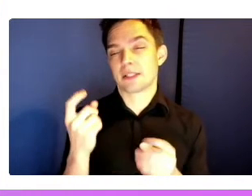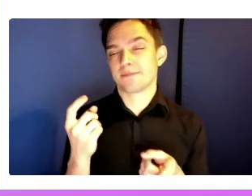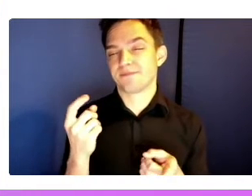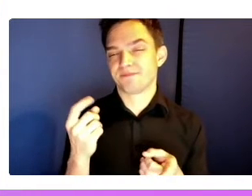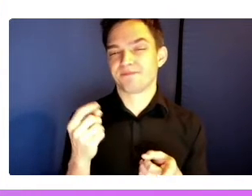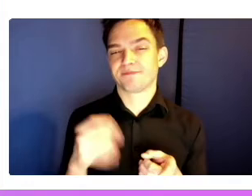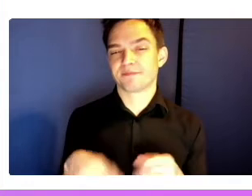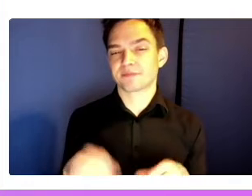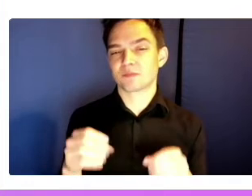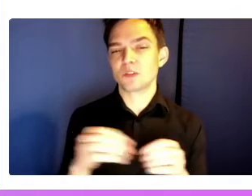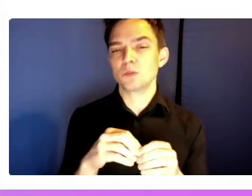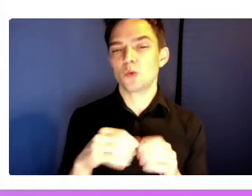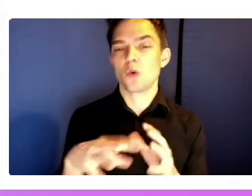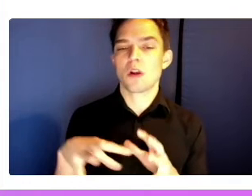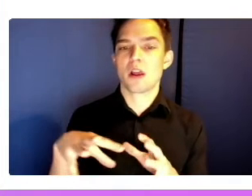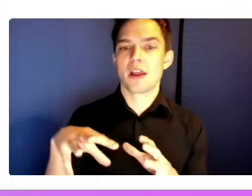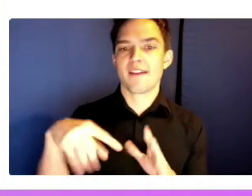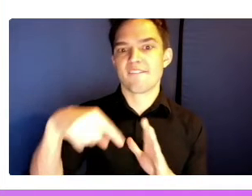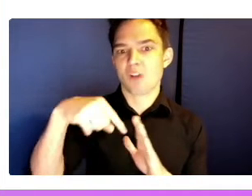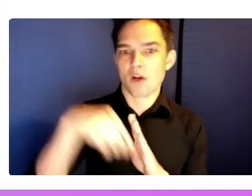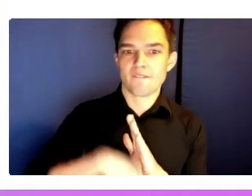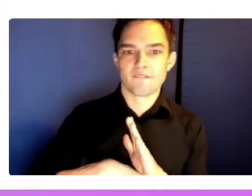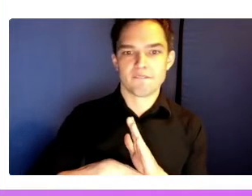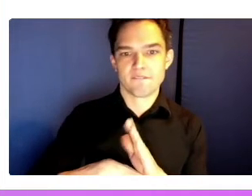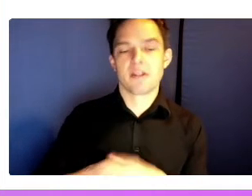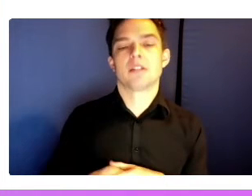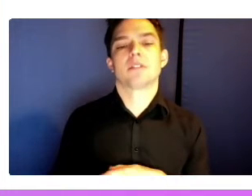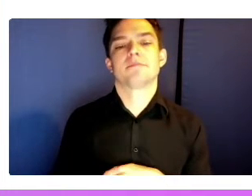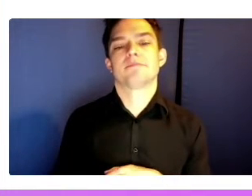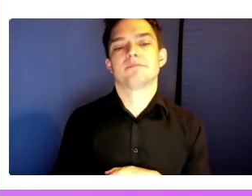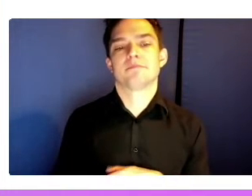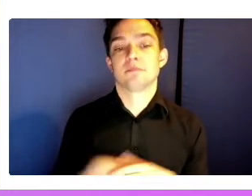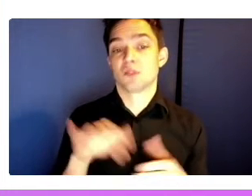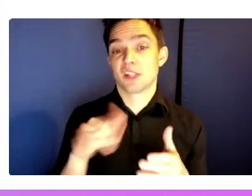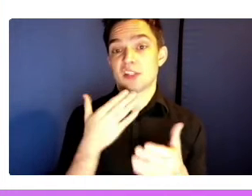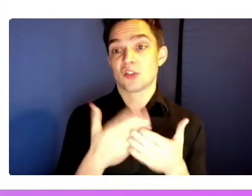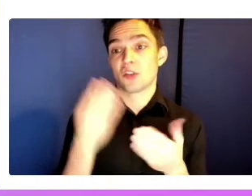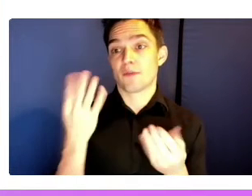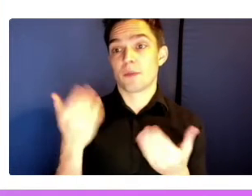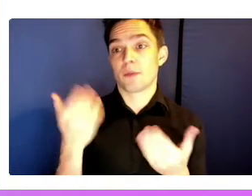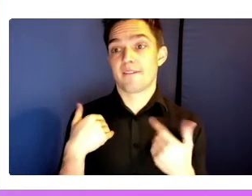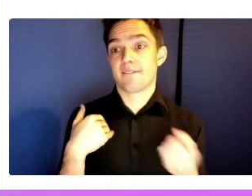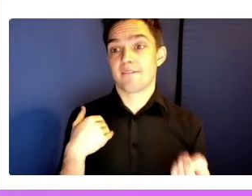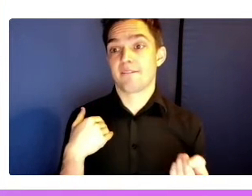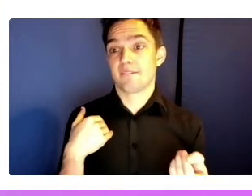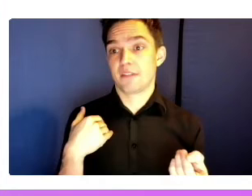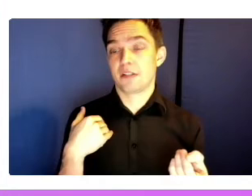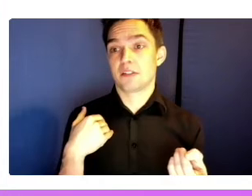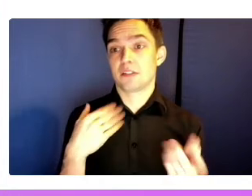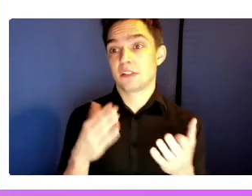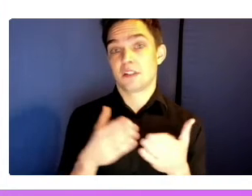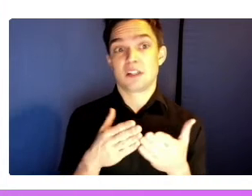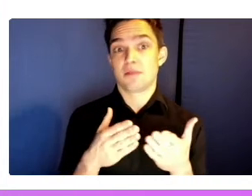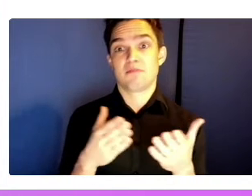of take more involvement. So that's good information to have. That's by and large the most affected